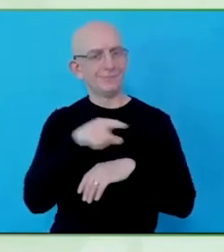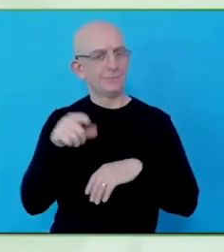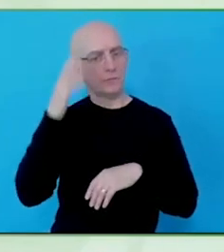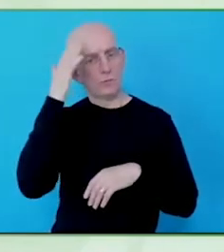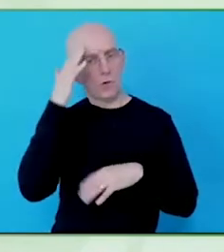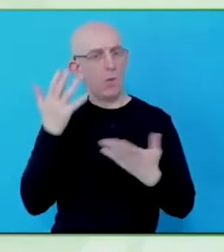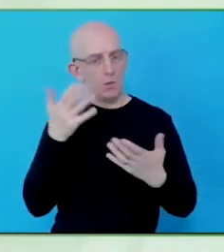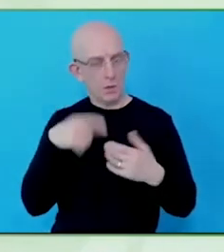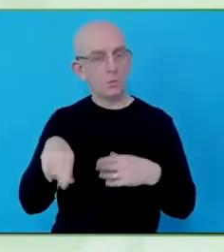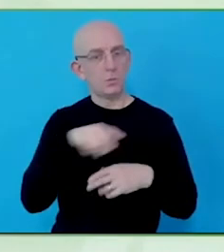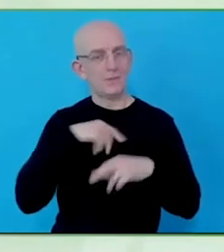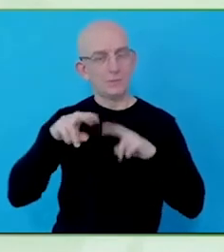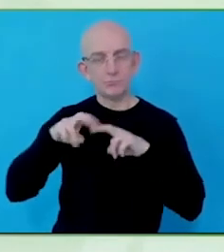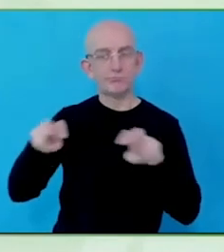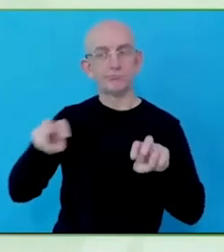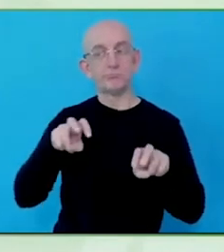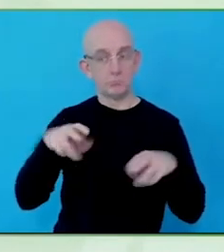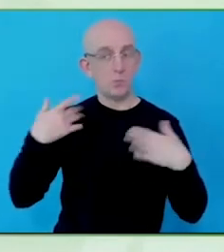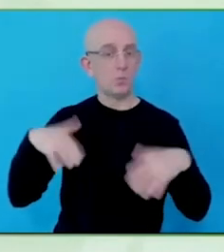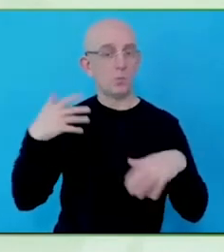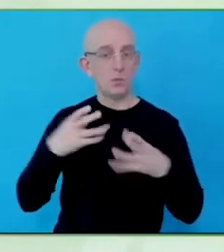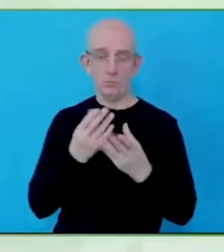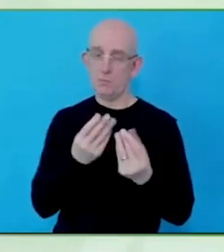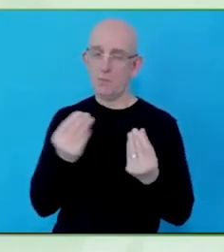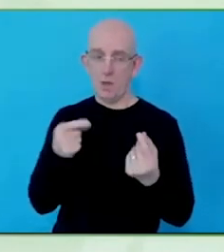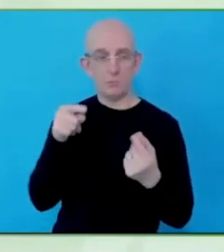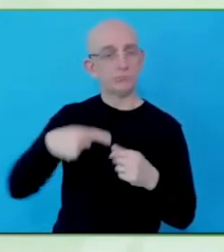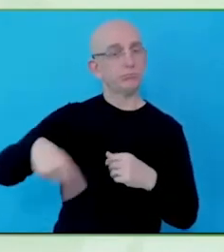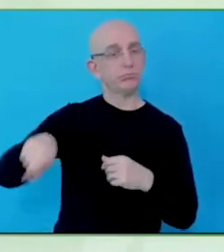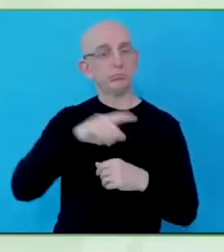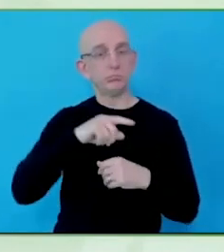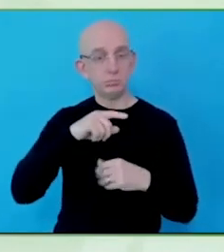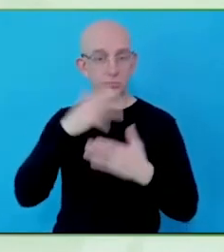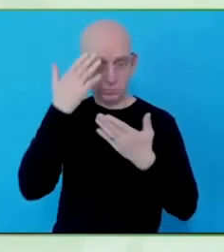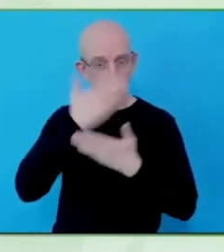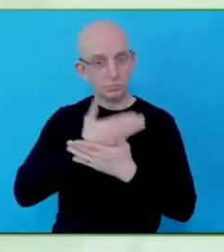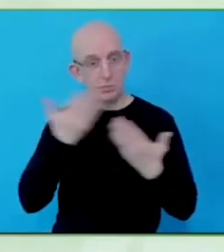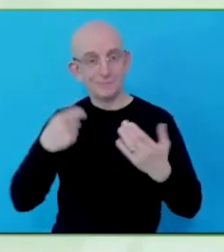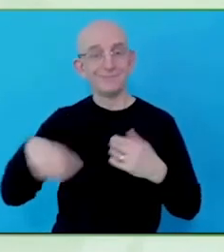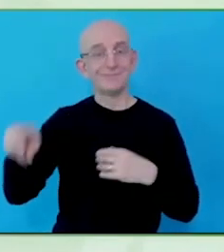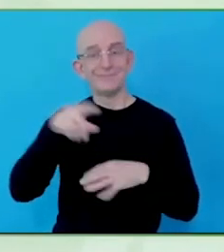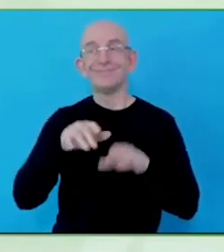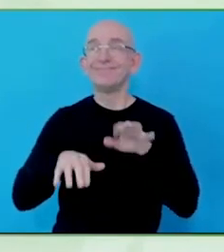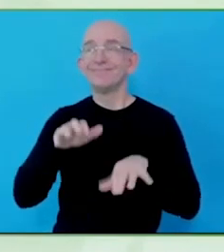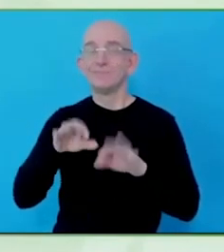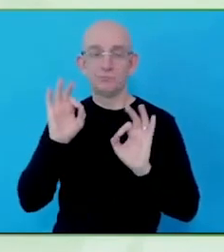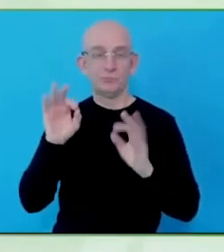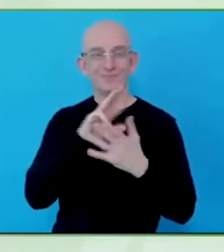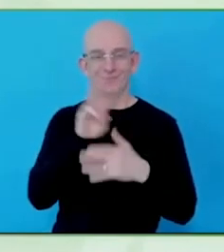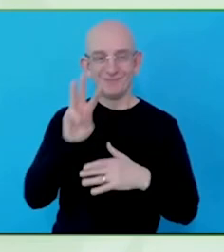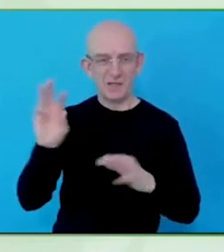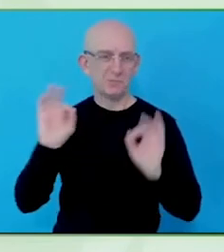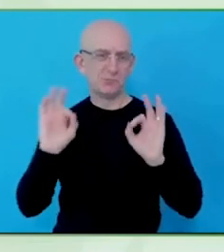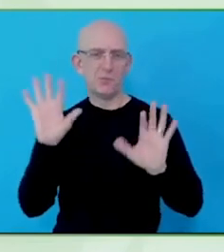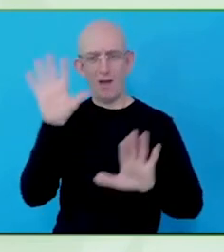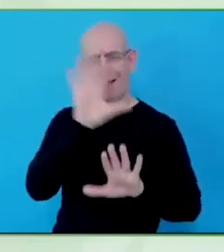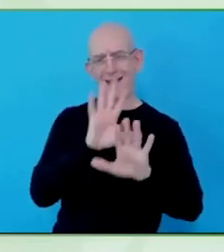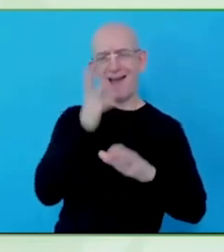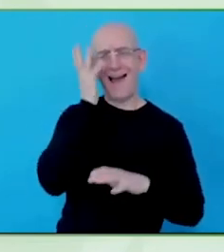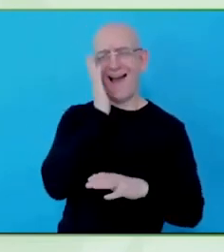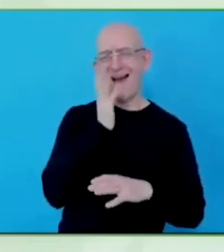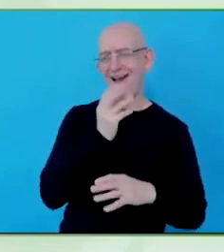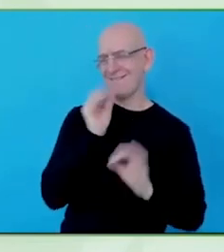colors. Color contrast has been a well-understood problem since the beginning of our accessibility journey, and still